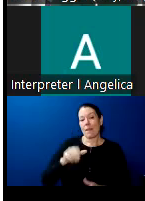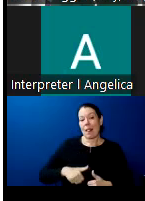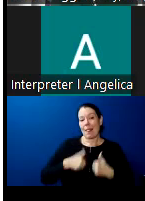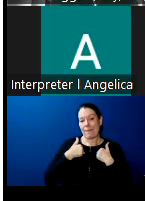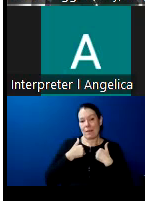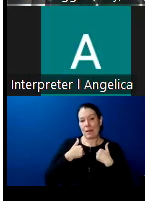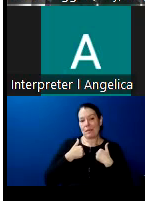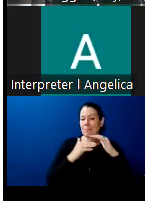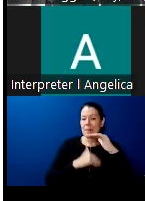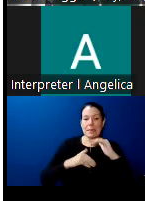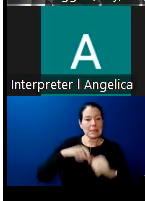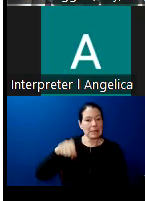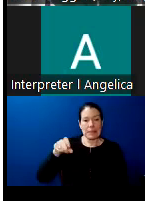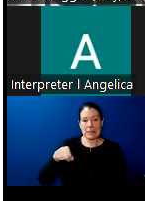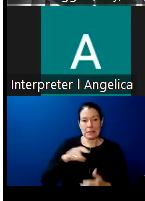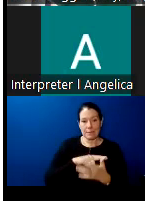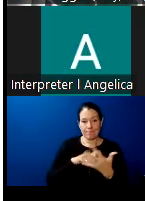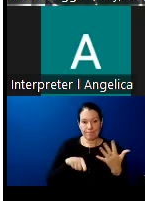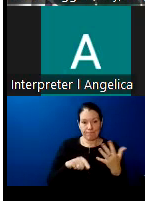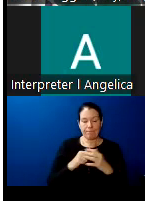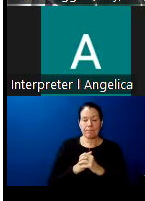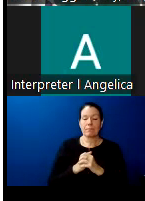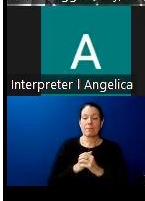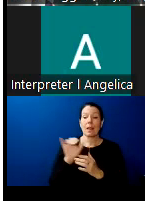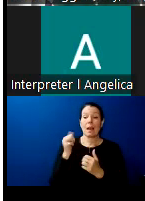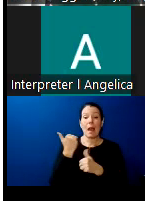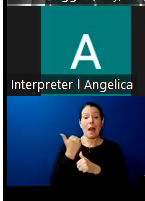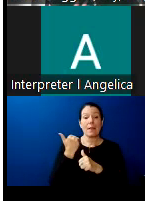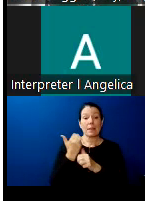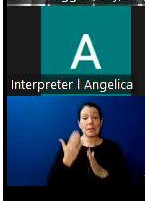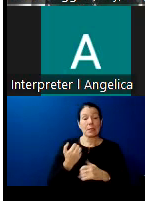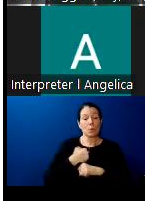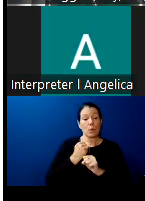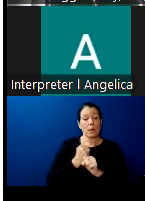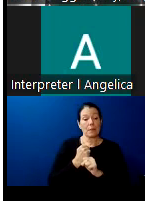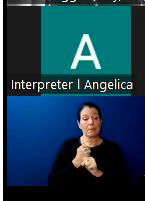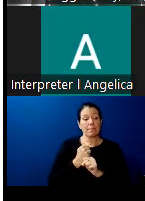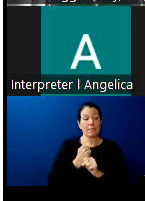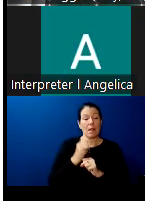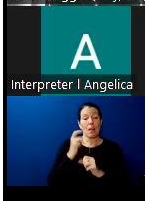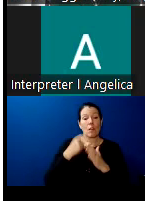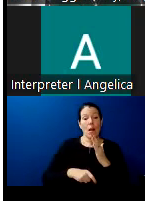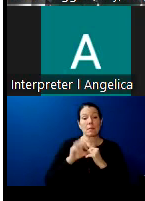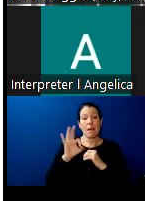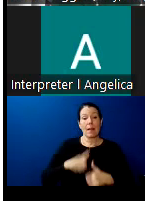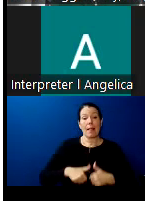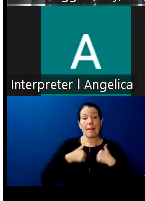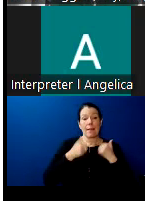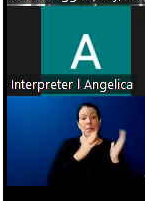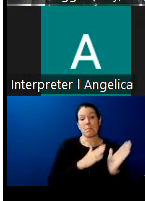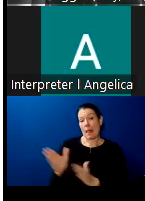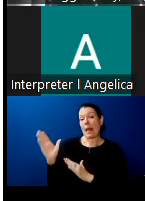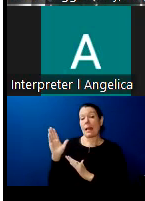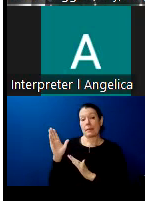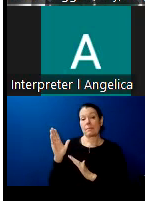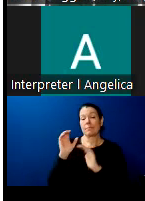basic needs. So as advocates, we can help create a cost of living plan that the client can stick